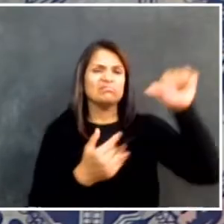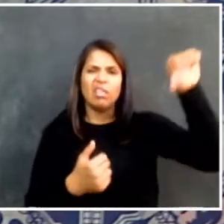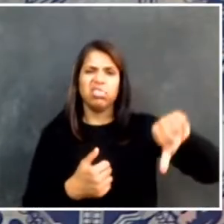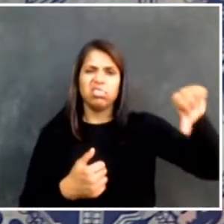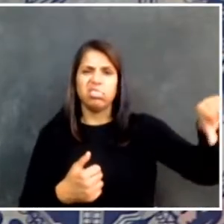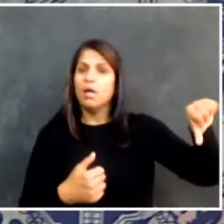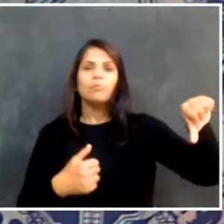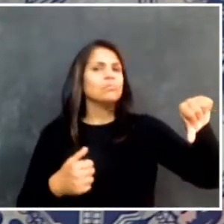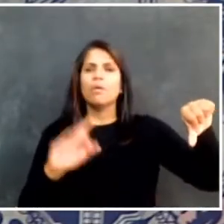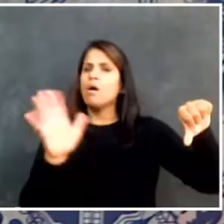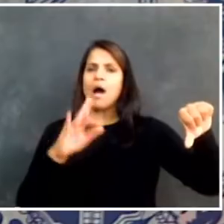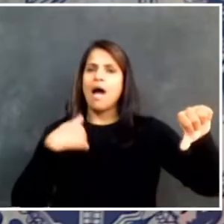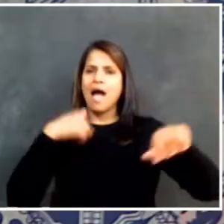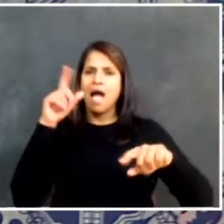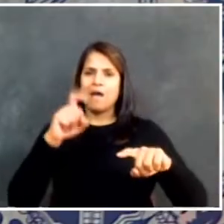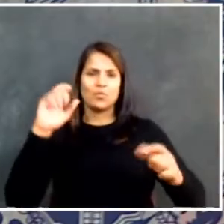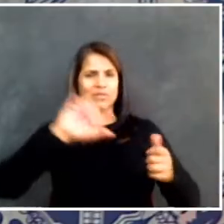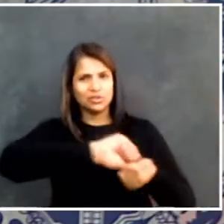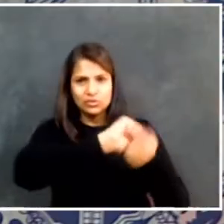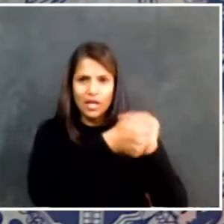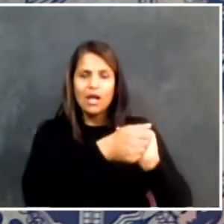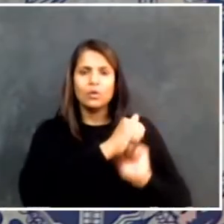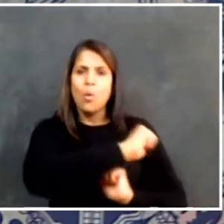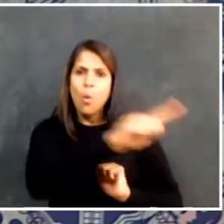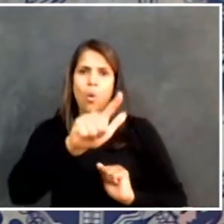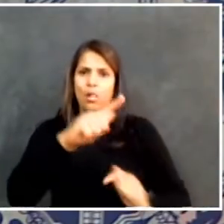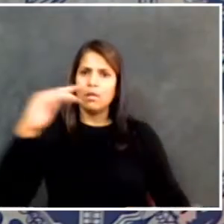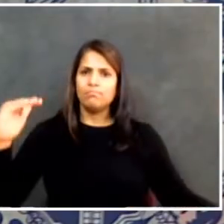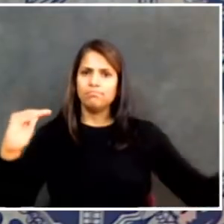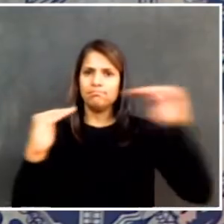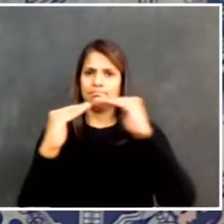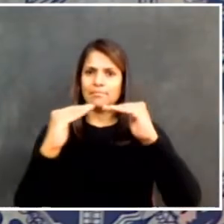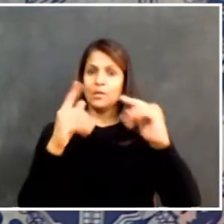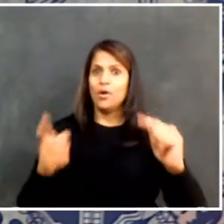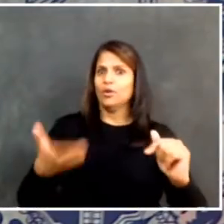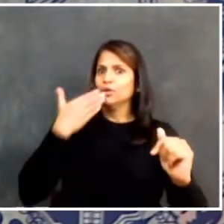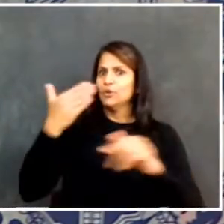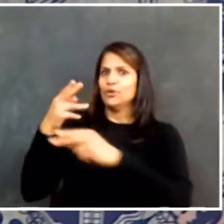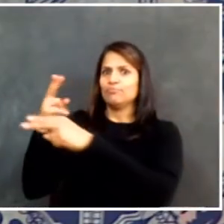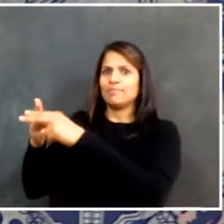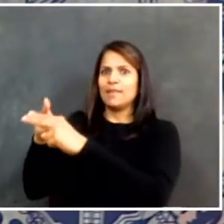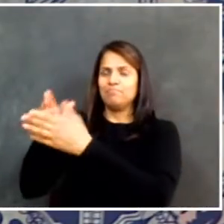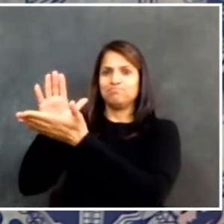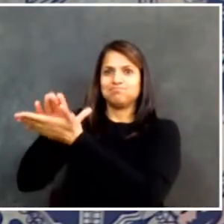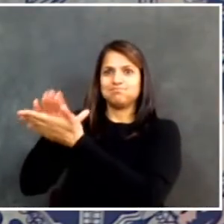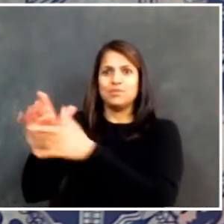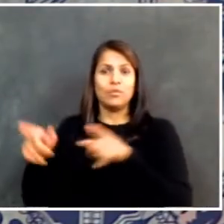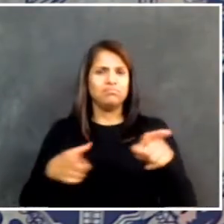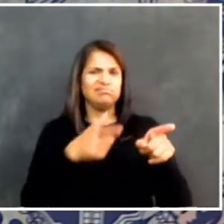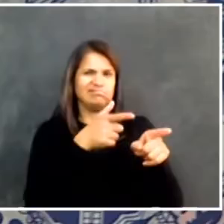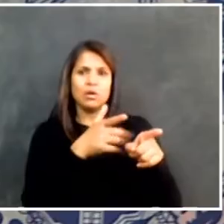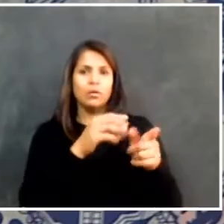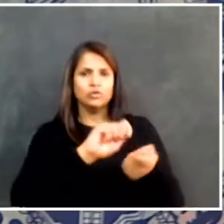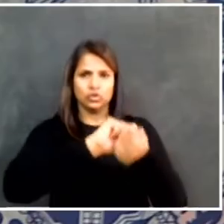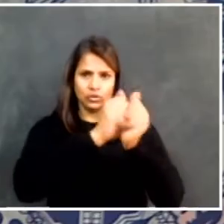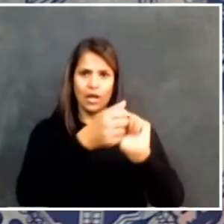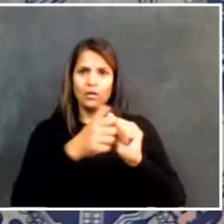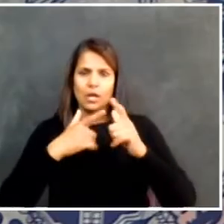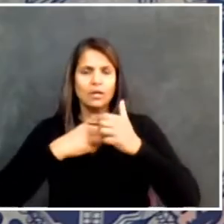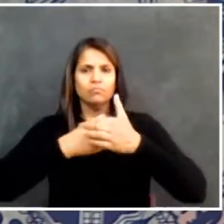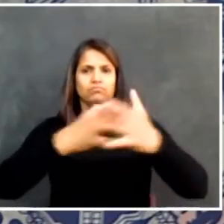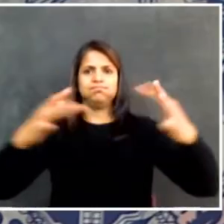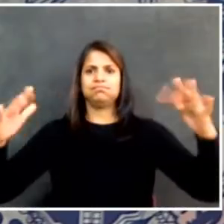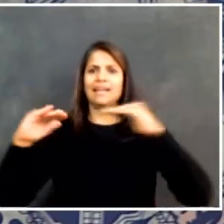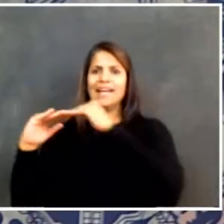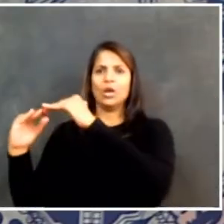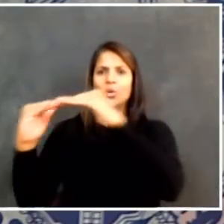and sacrifice and cut back some so that we can, get through this together. On the single shepherd